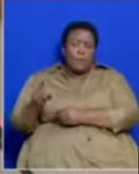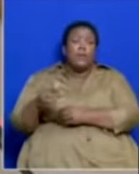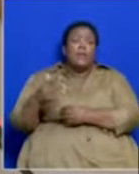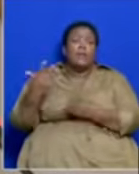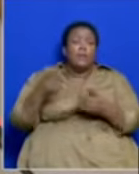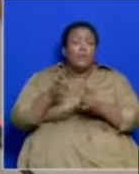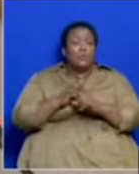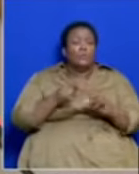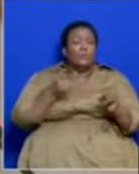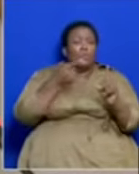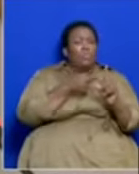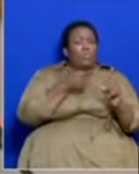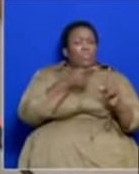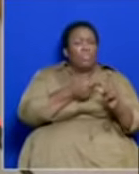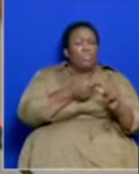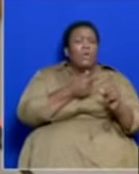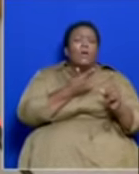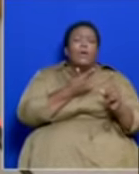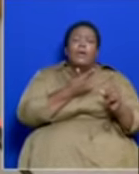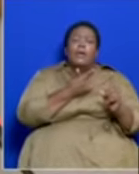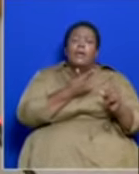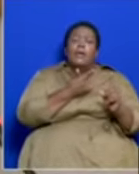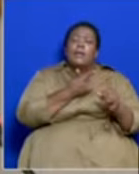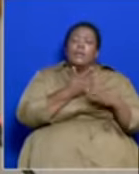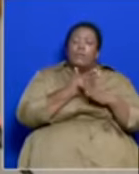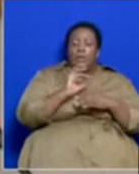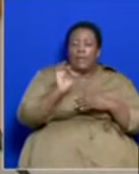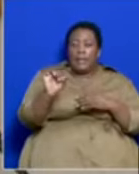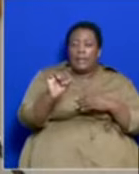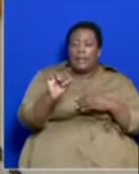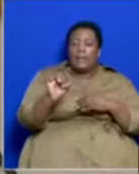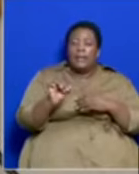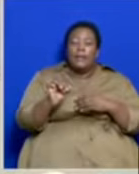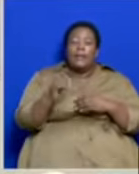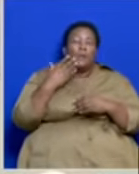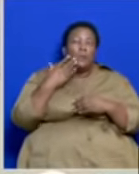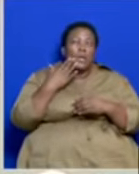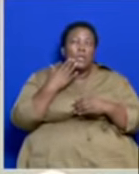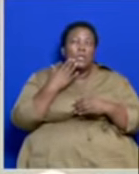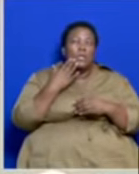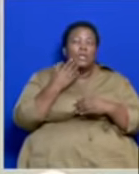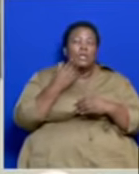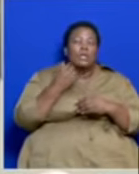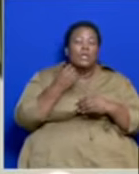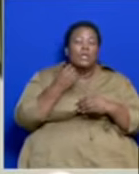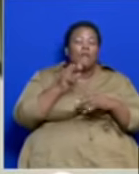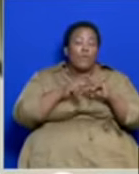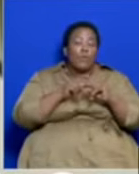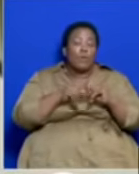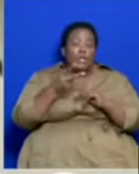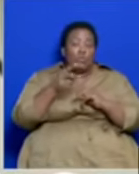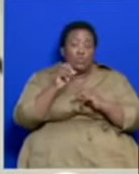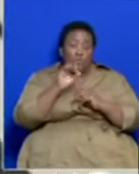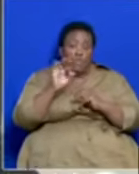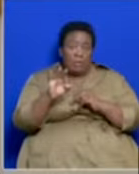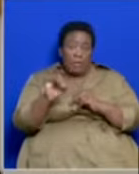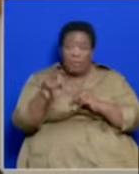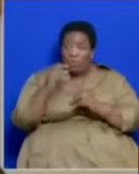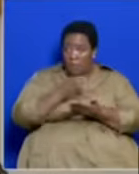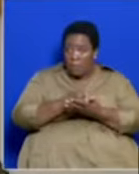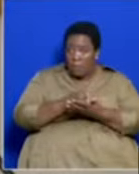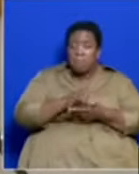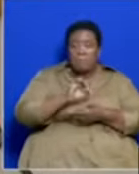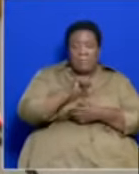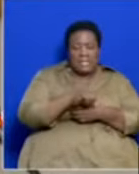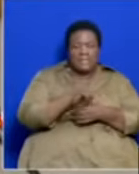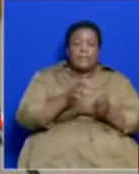this statement she makes on the 19th of February 2023, do you confirm that? I confirm. If you go further at page 46, it's a